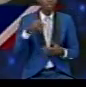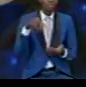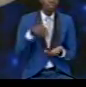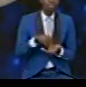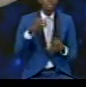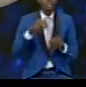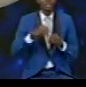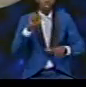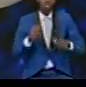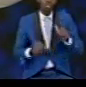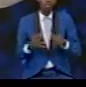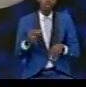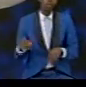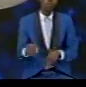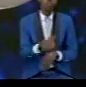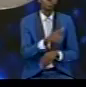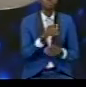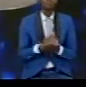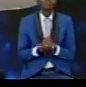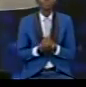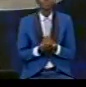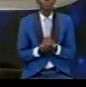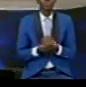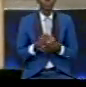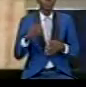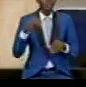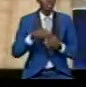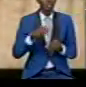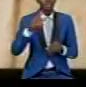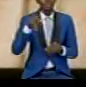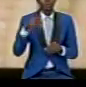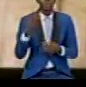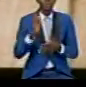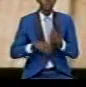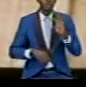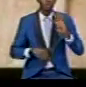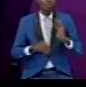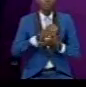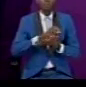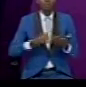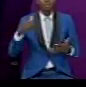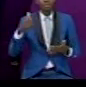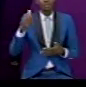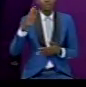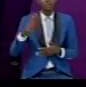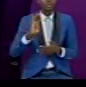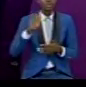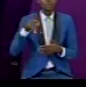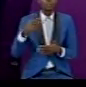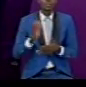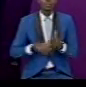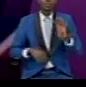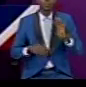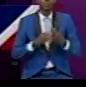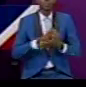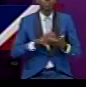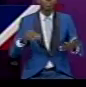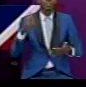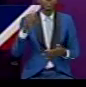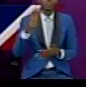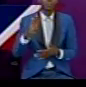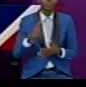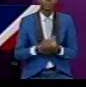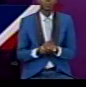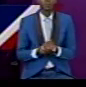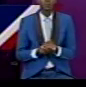doubt of you. Look at Ephesians chapter 4, reading from verse 14. Ephesians